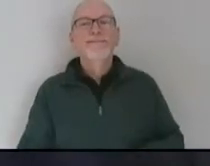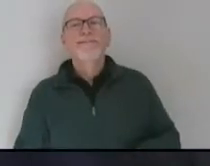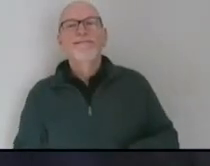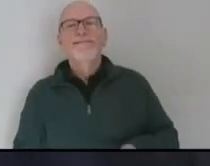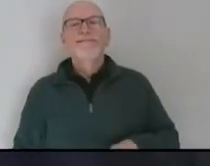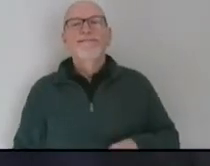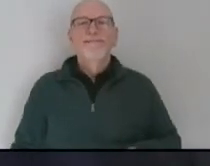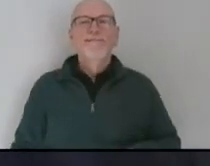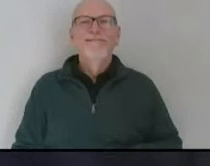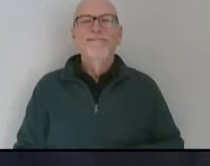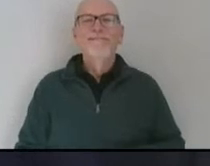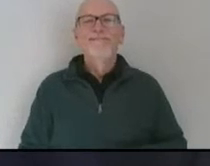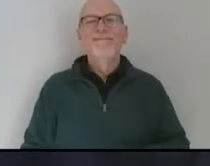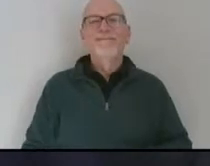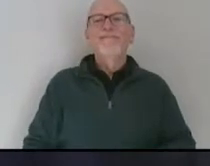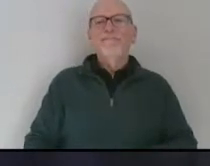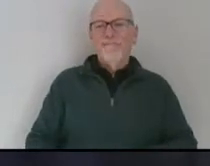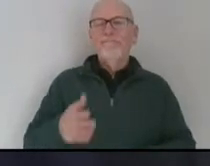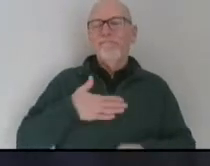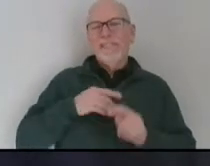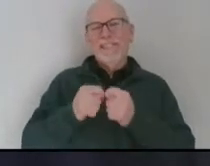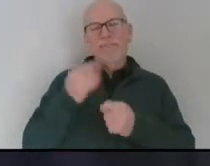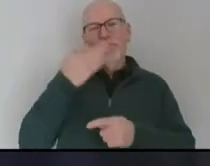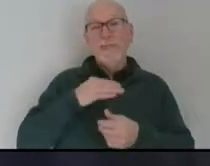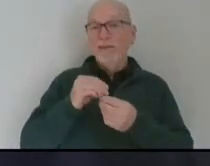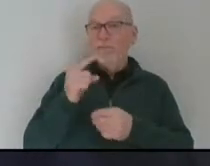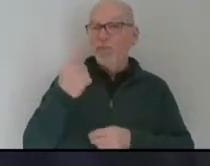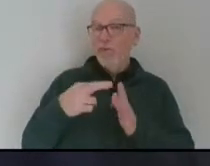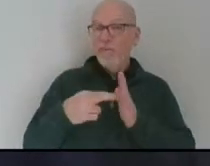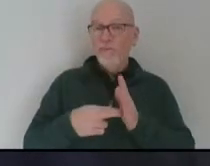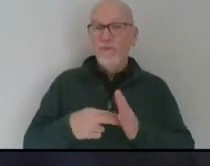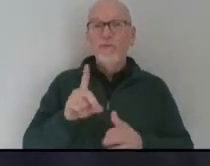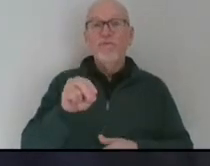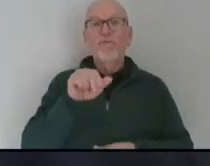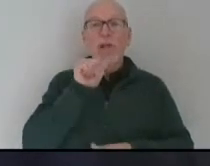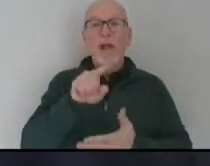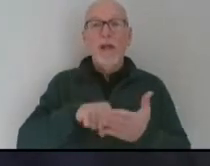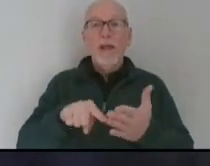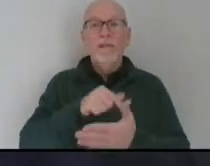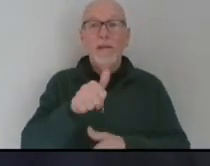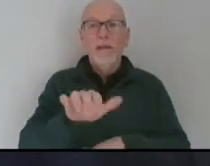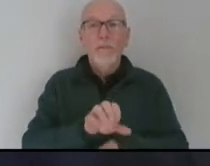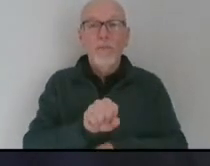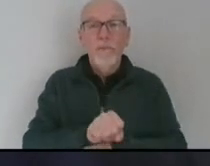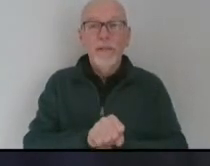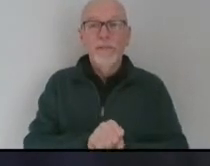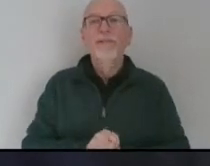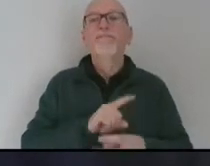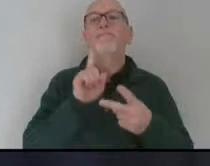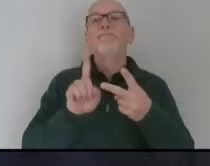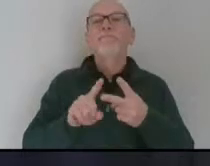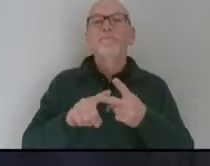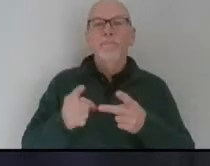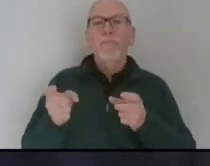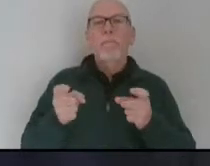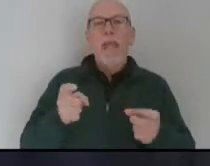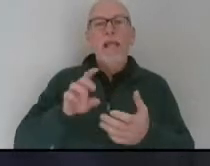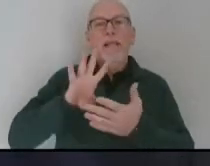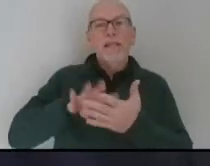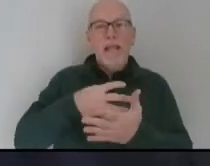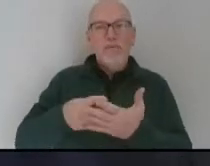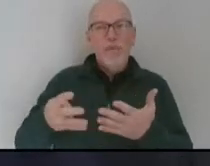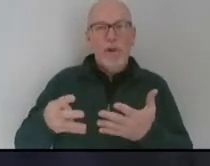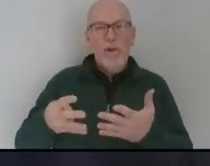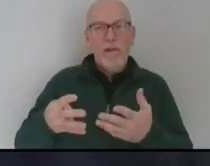So, my team knows my number one rule is do not cancel appointments. Number two is manage the schedule and